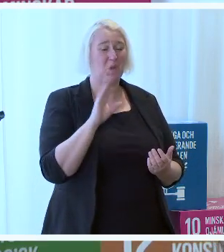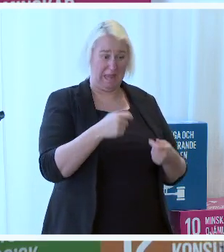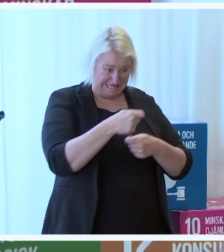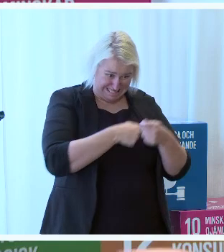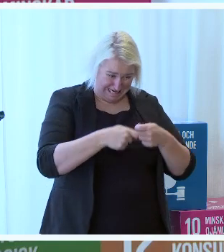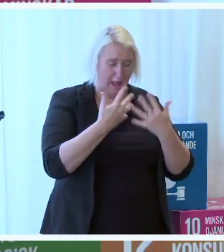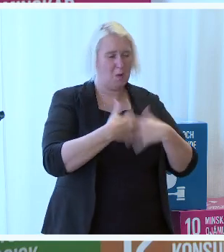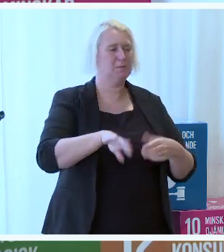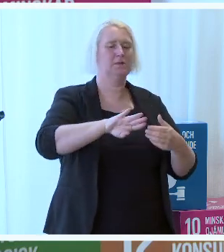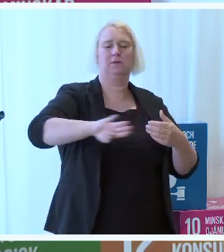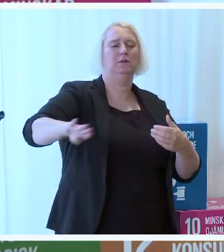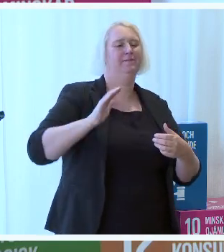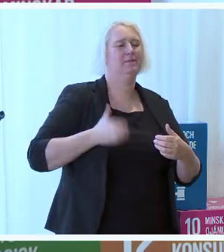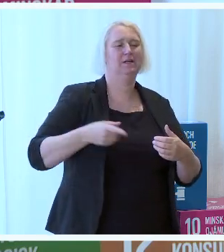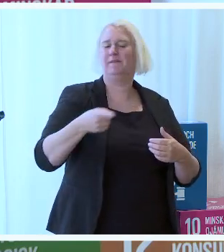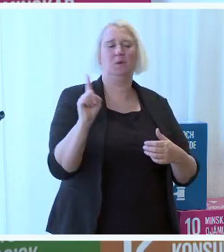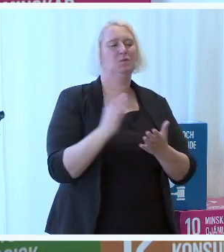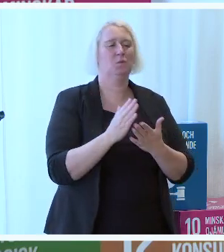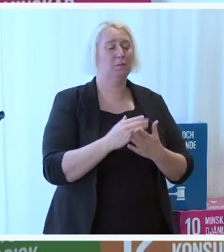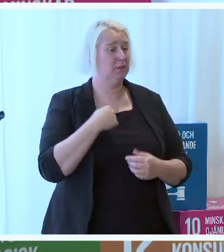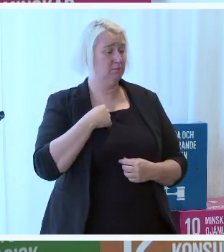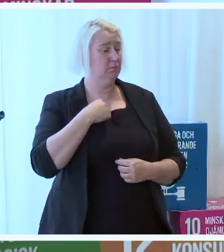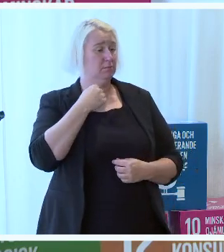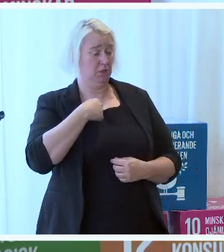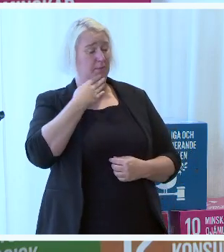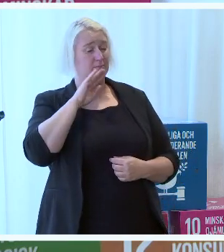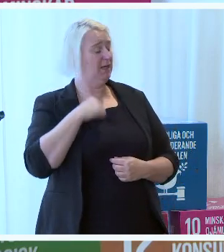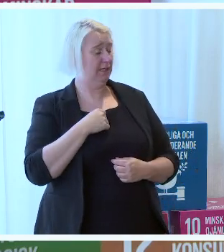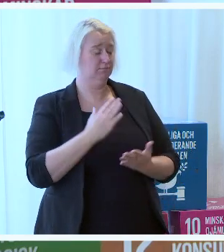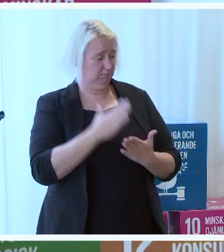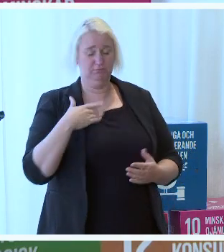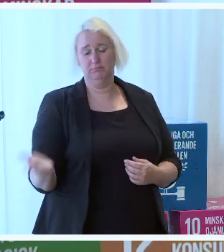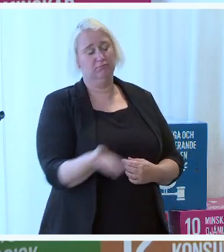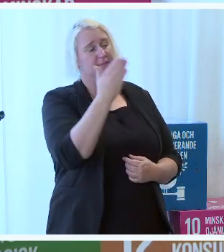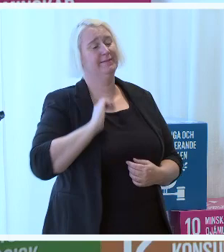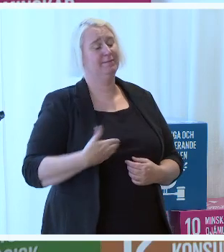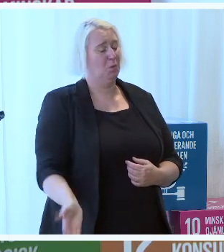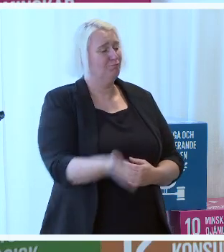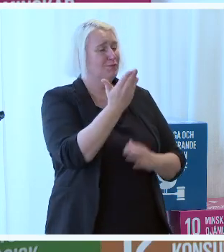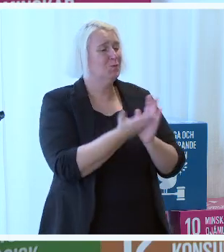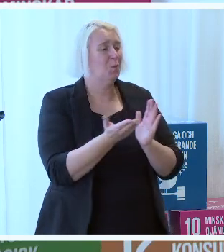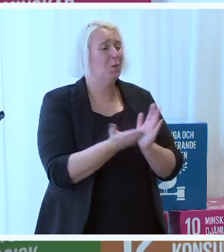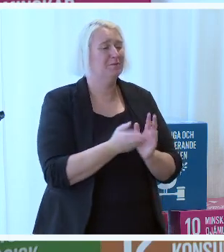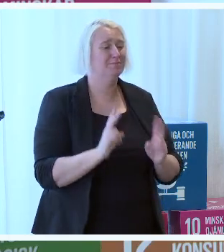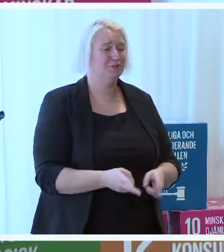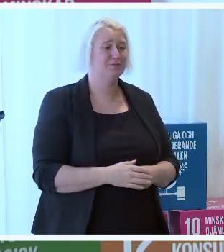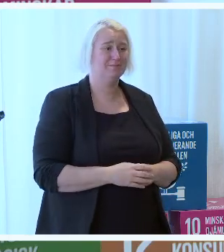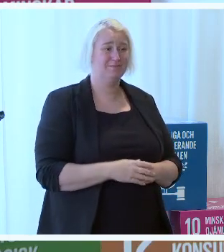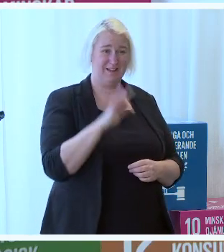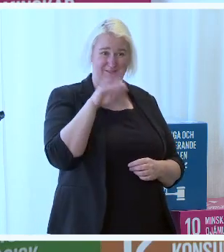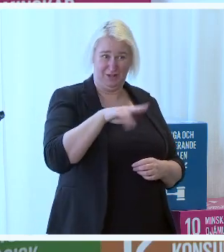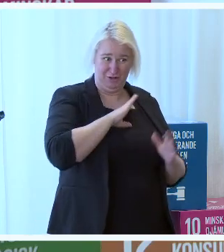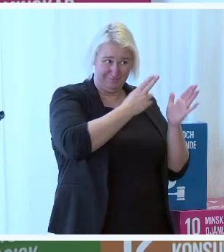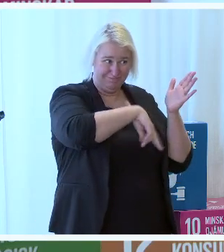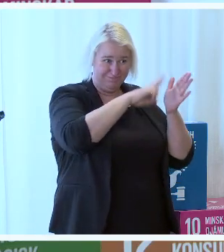to take her daughter to school. And you know, the UN has come with a lot of declarations in terms of human rights in